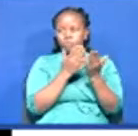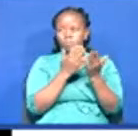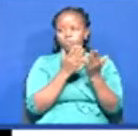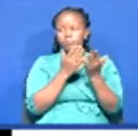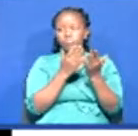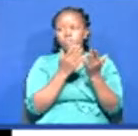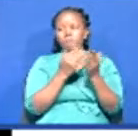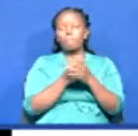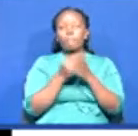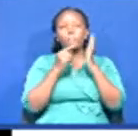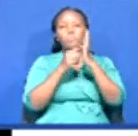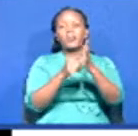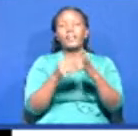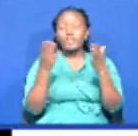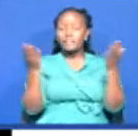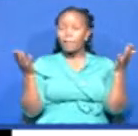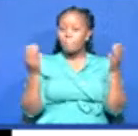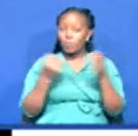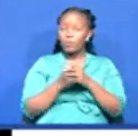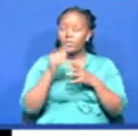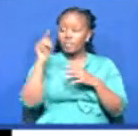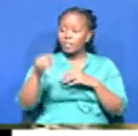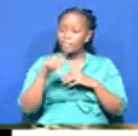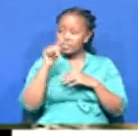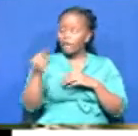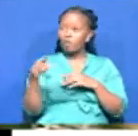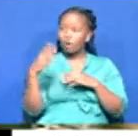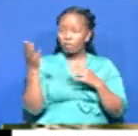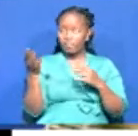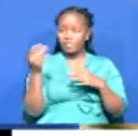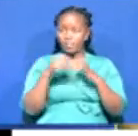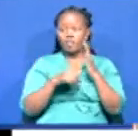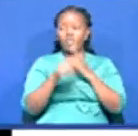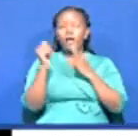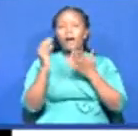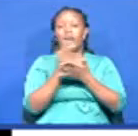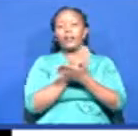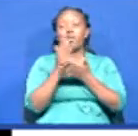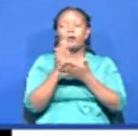for example, it's an offence under Section